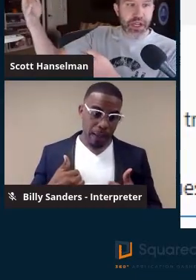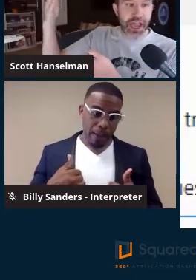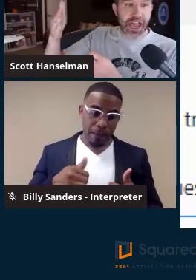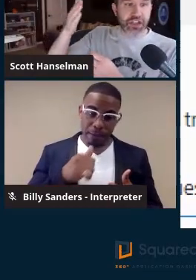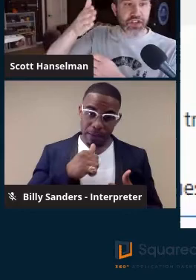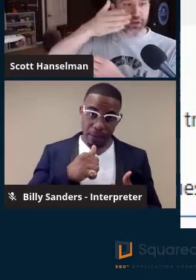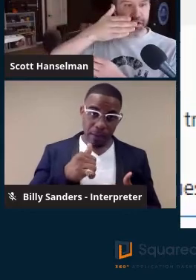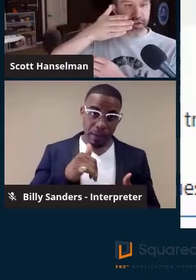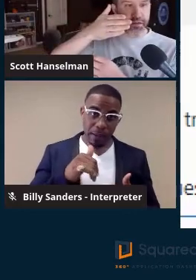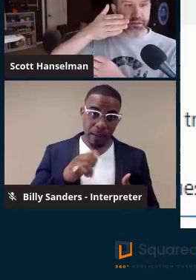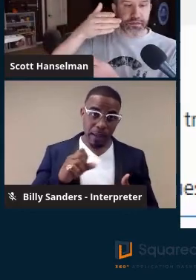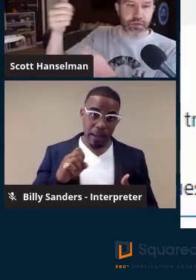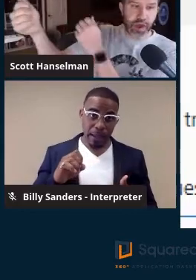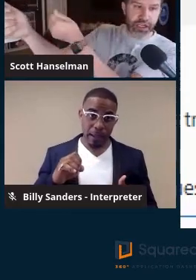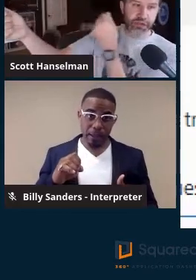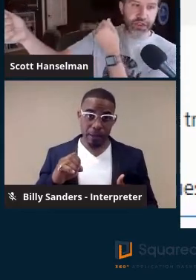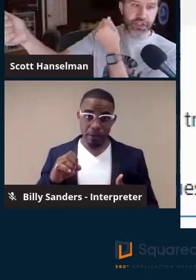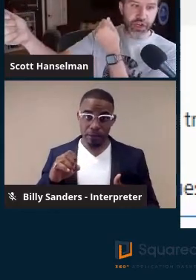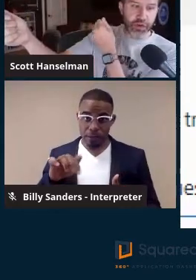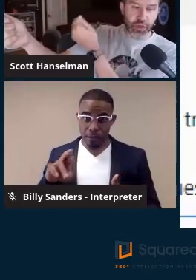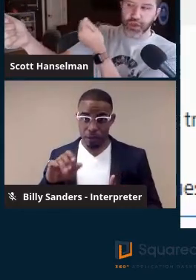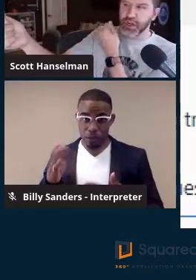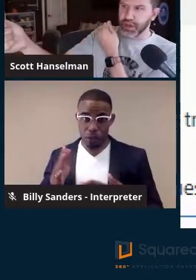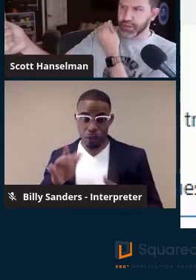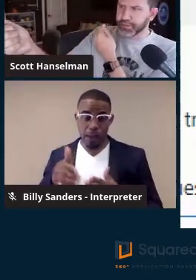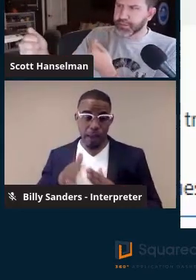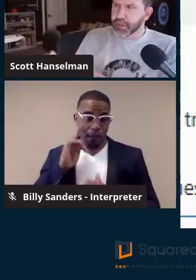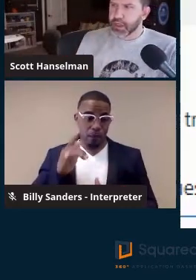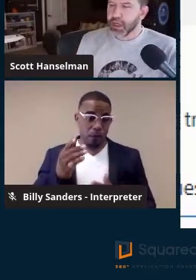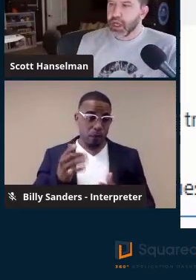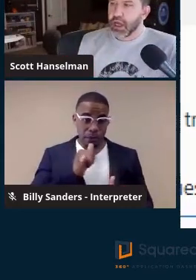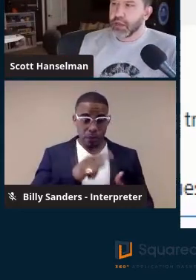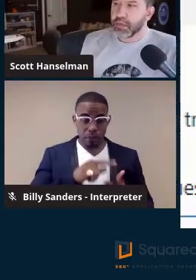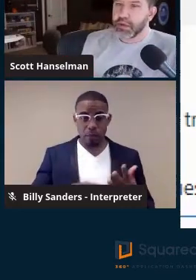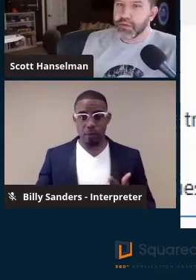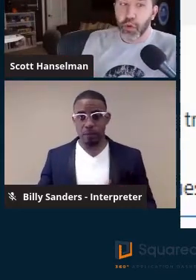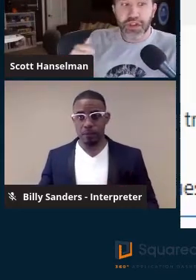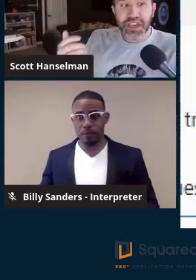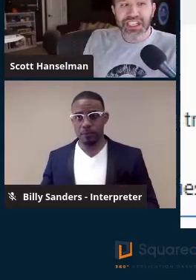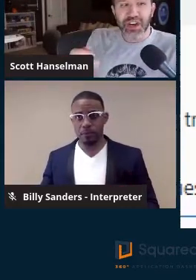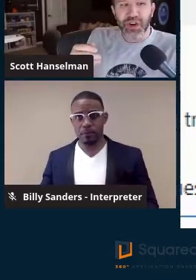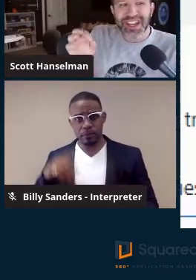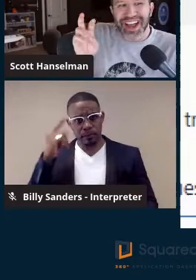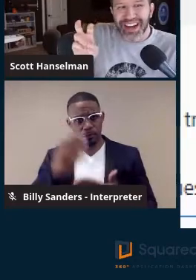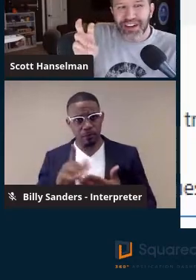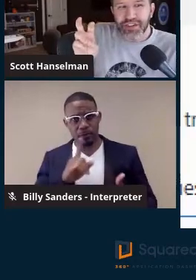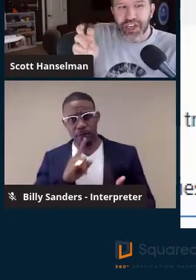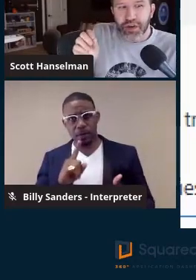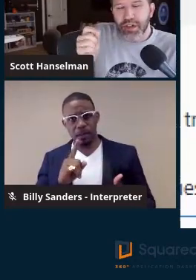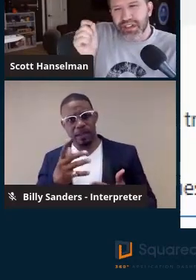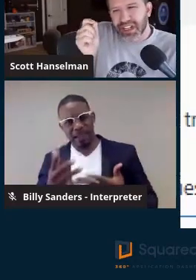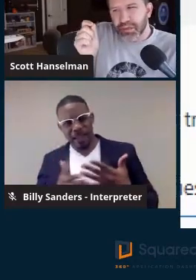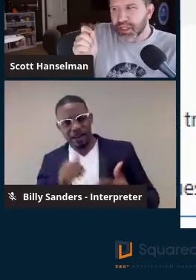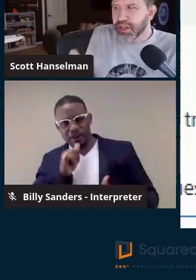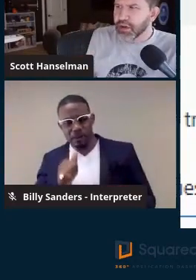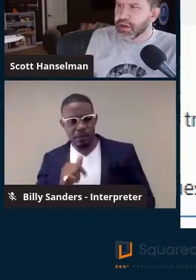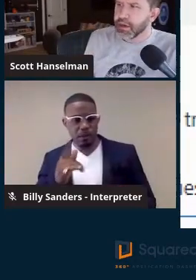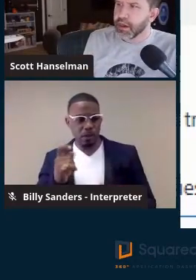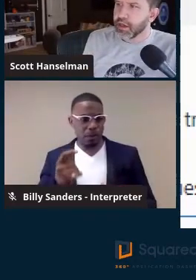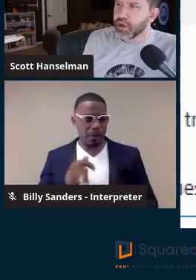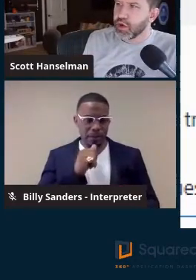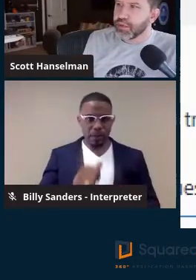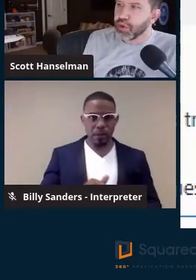secrets as a service. You ask for the secrets when you need them. For things that are kind of secret, a little bit